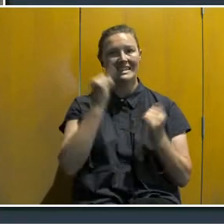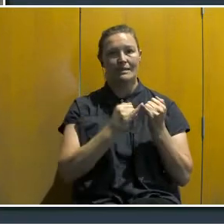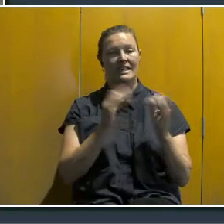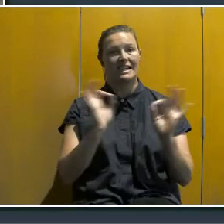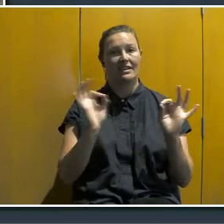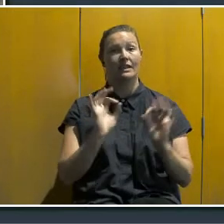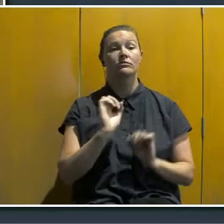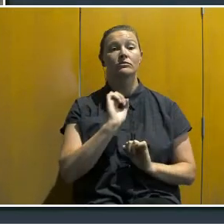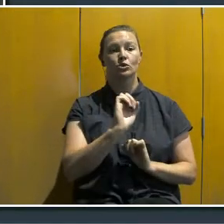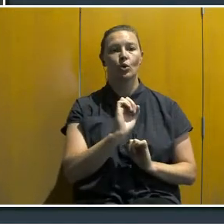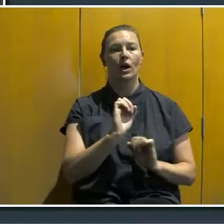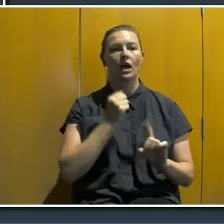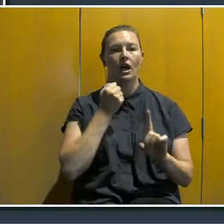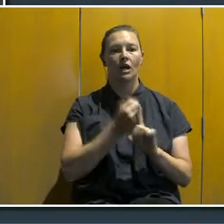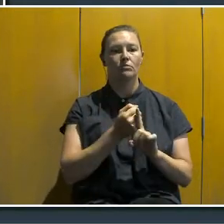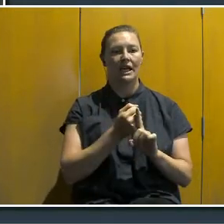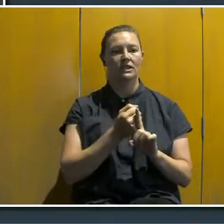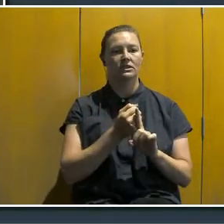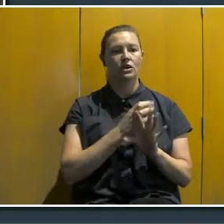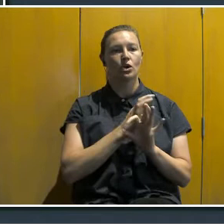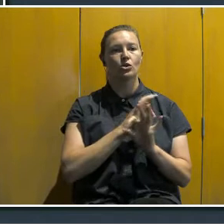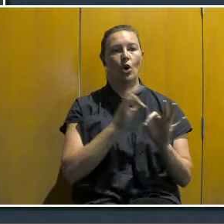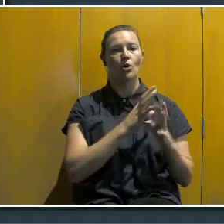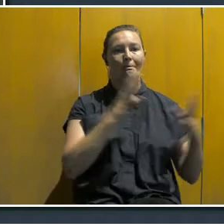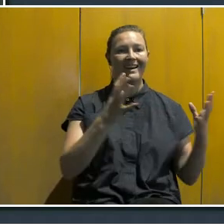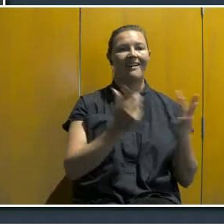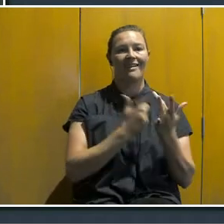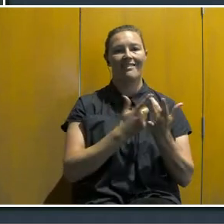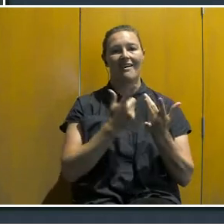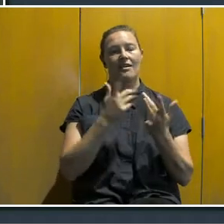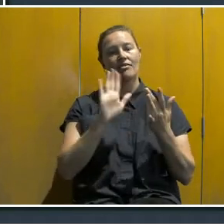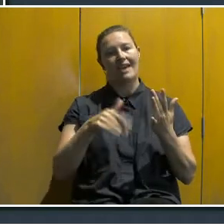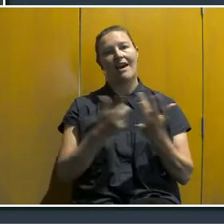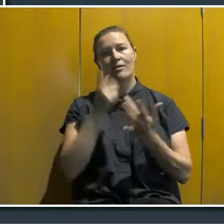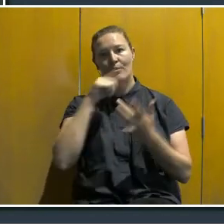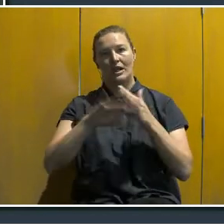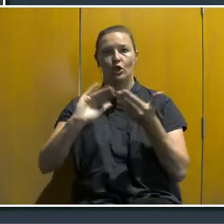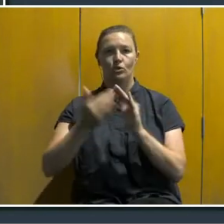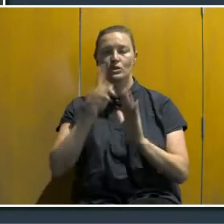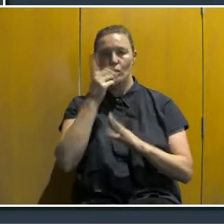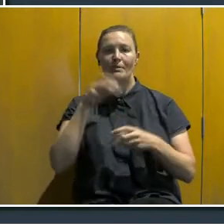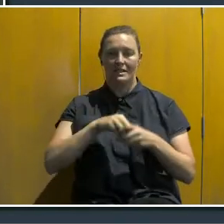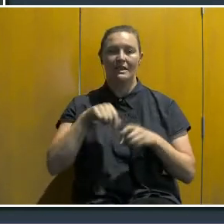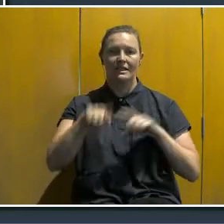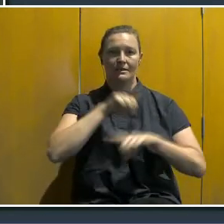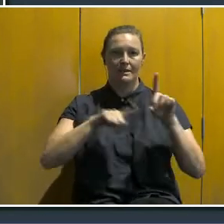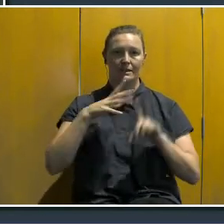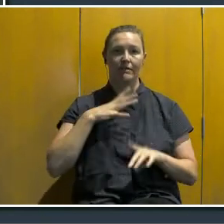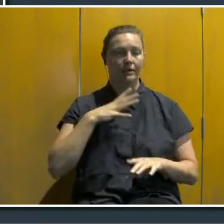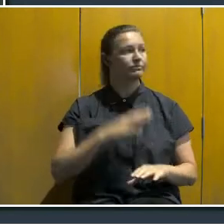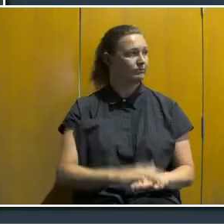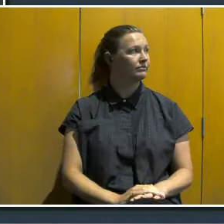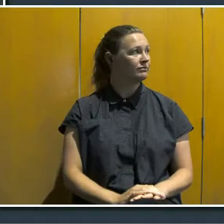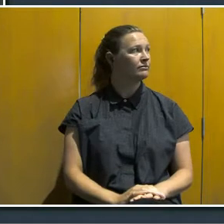The impact is no greater in significance on you than that on the wider community, so you are fine to participate.